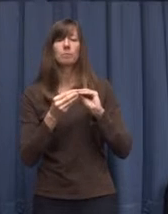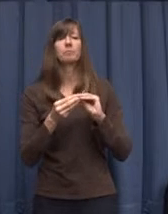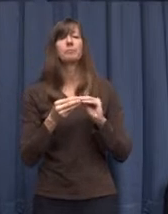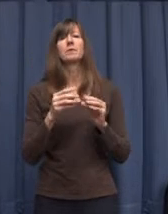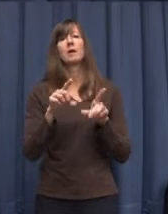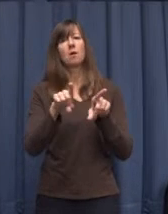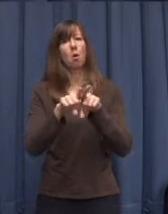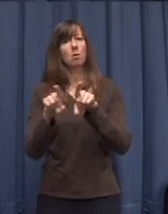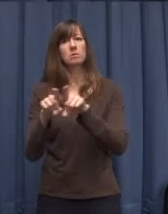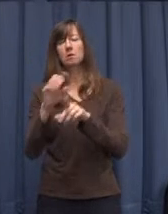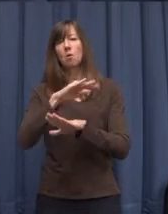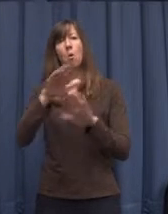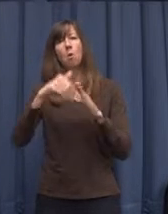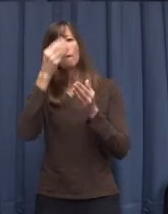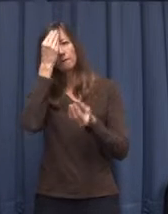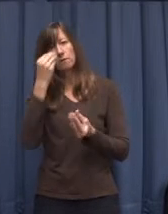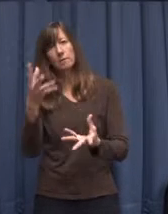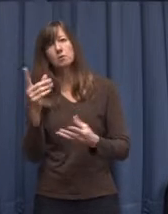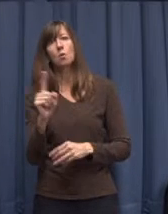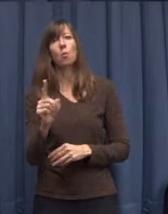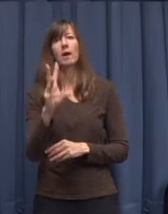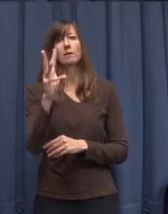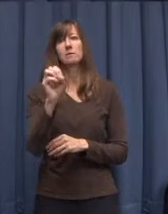website at